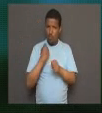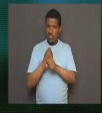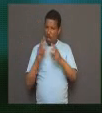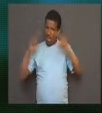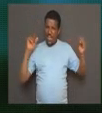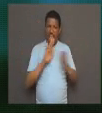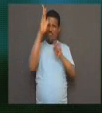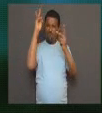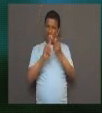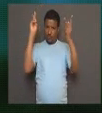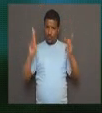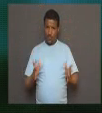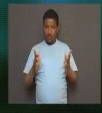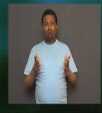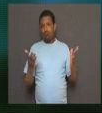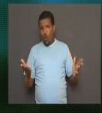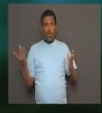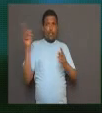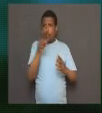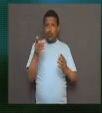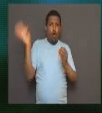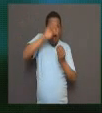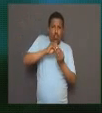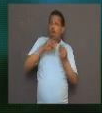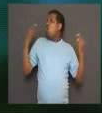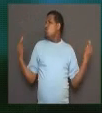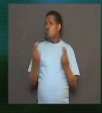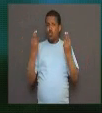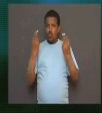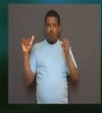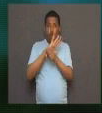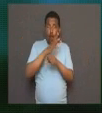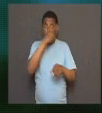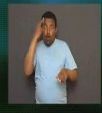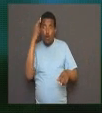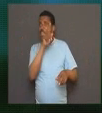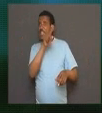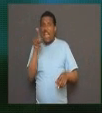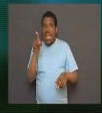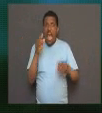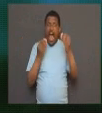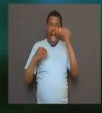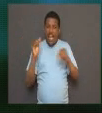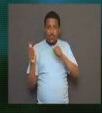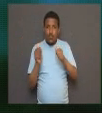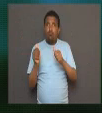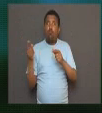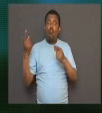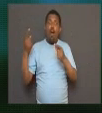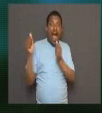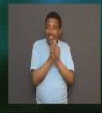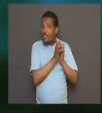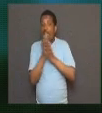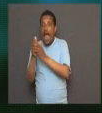efficiently. They are also useful because they act as a guideline